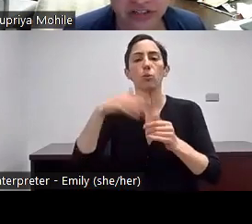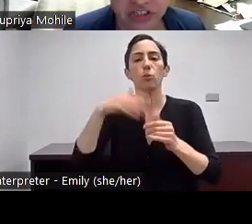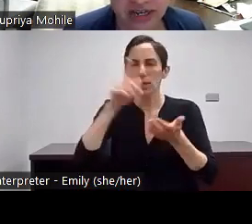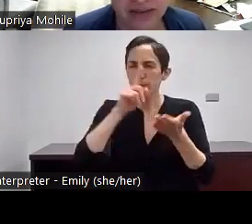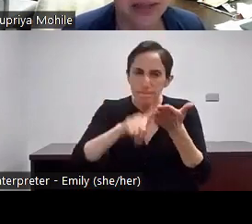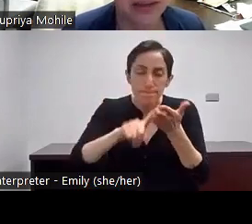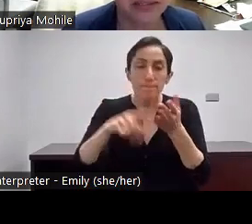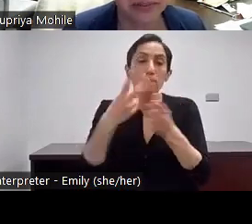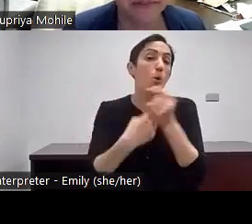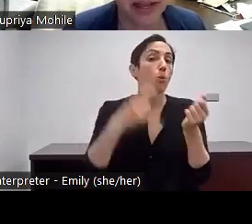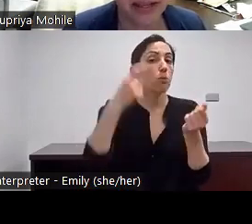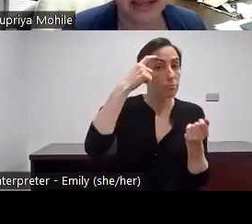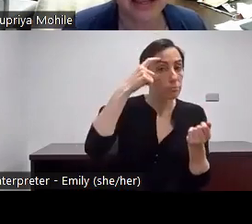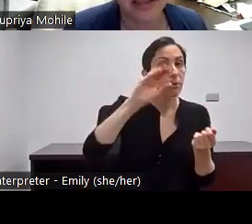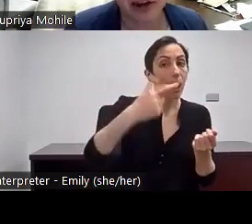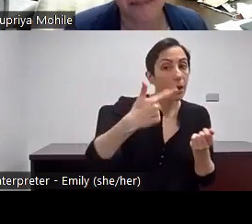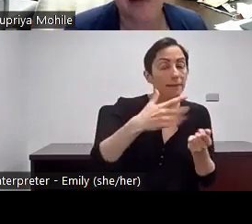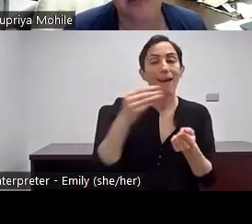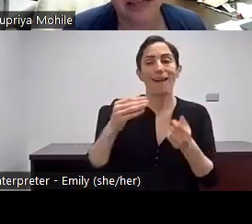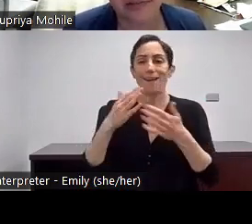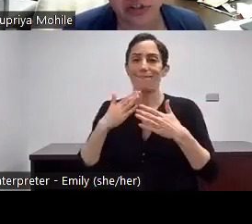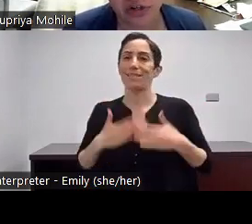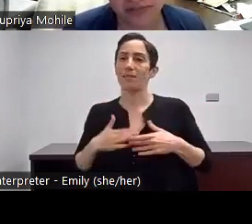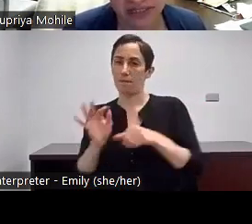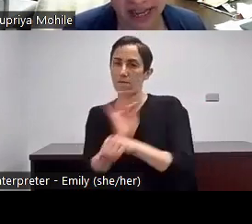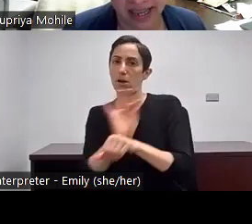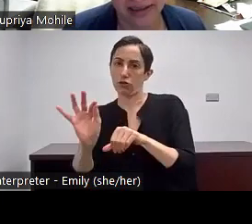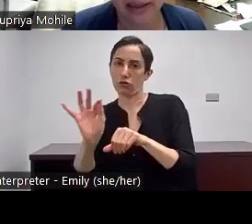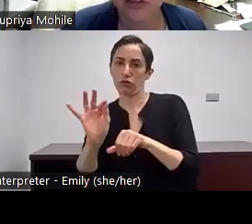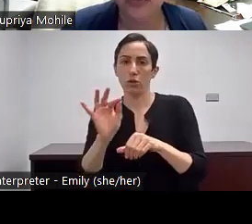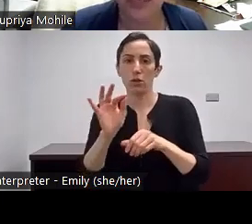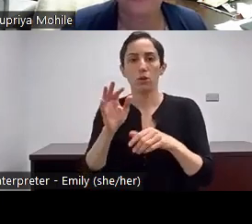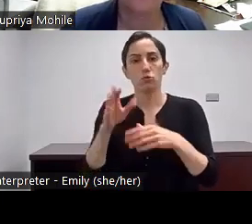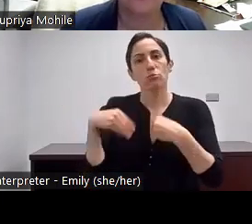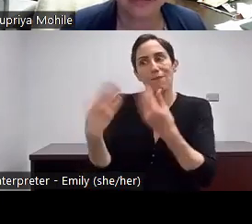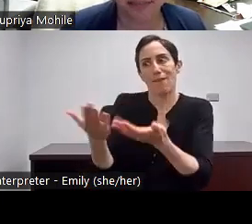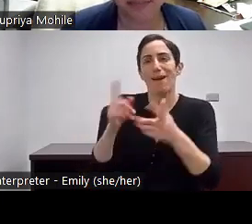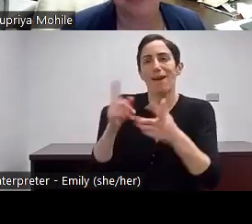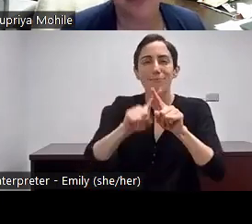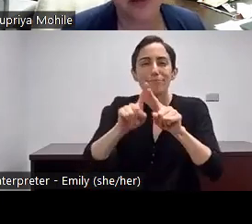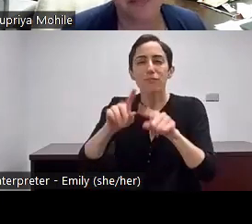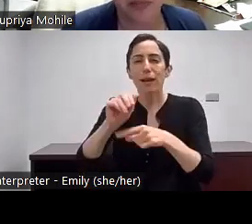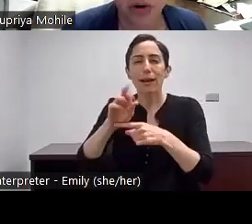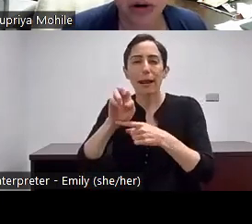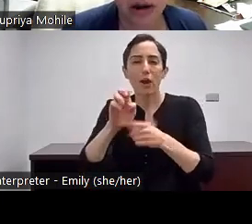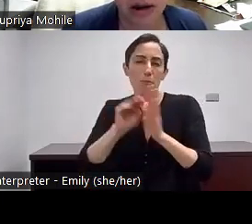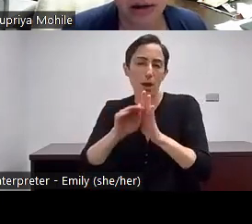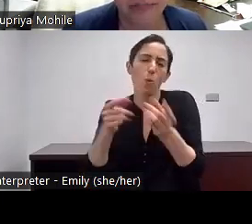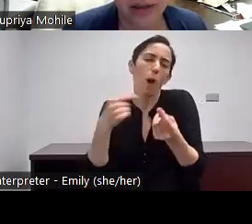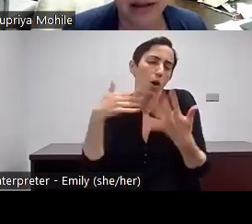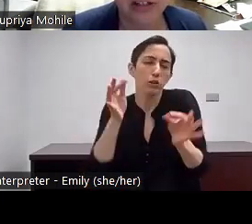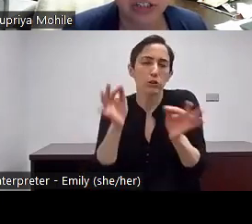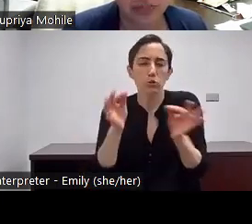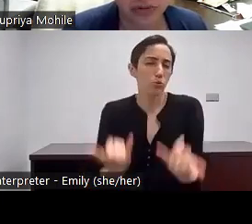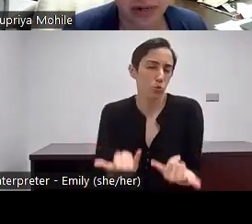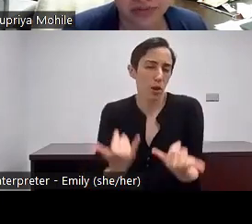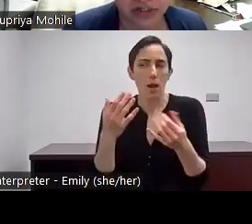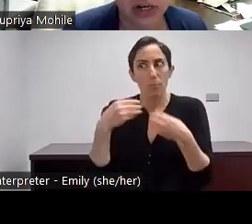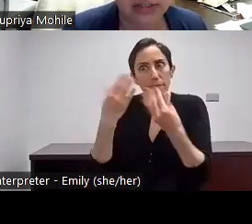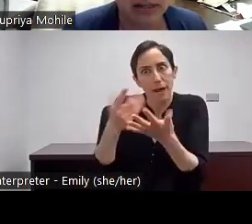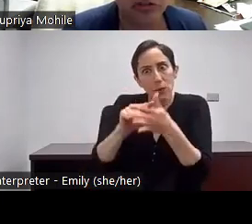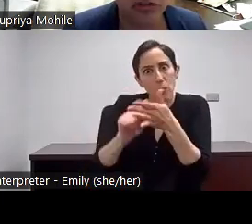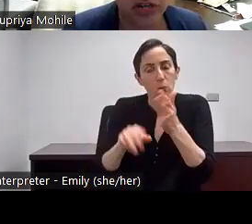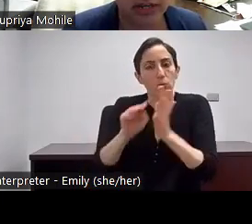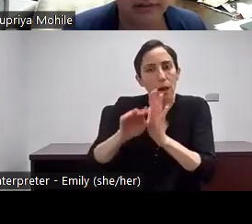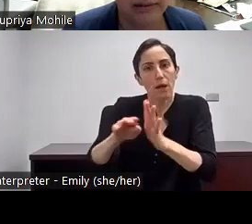physical function and be able to provide the care models I've described today so that this is adopted by more oncology programs